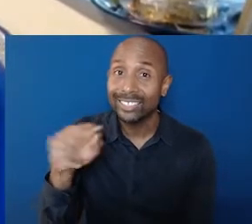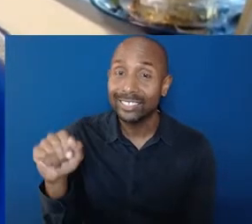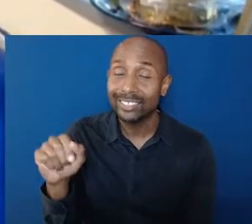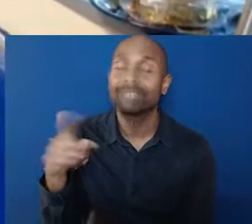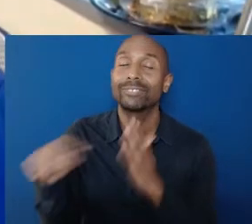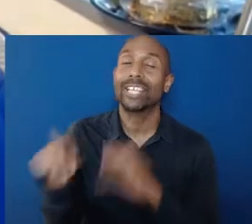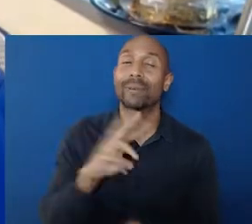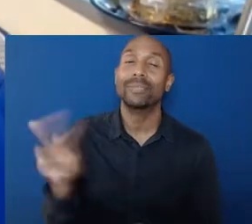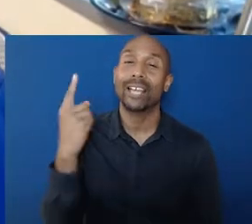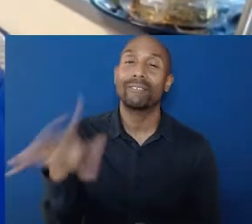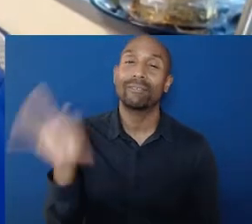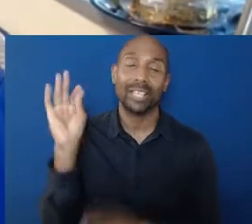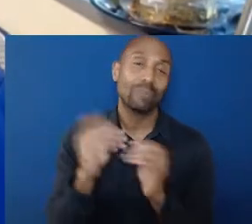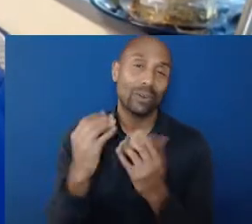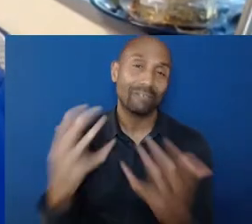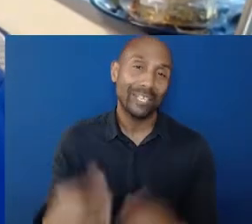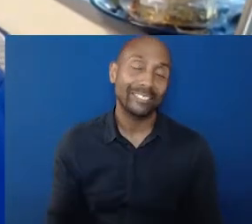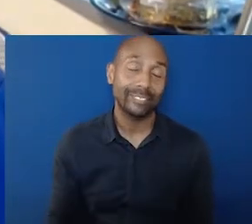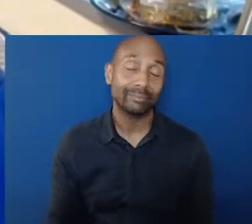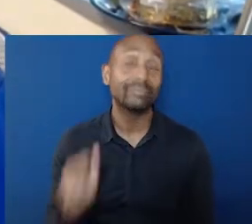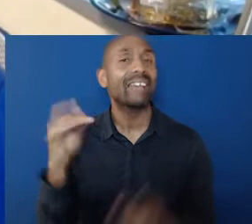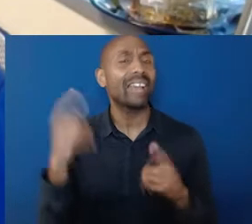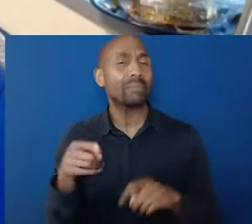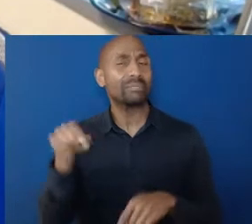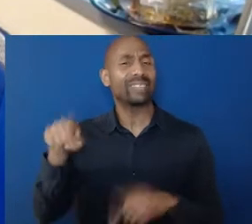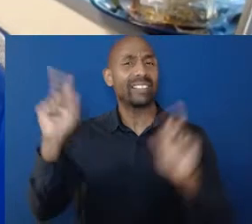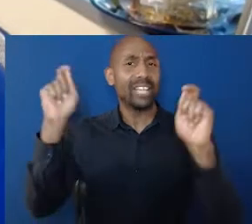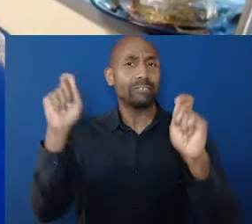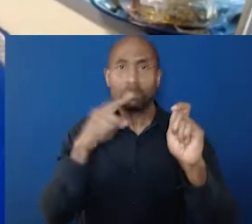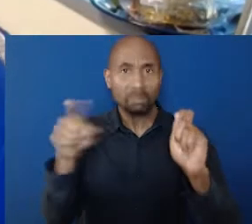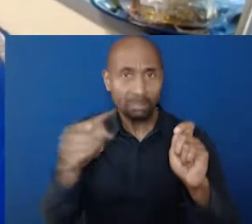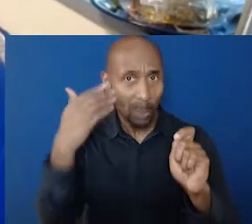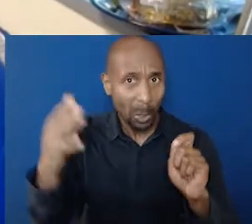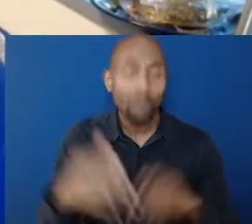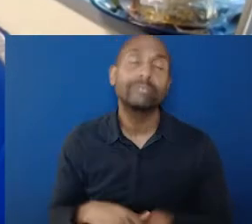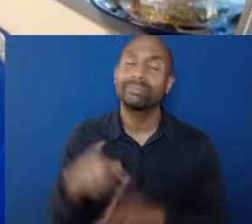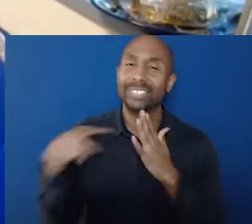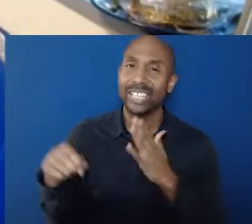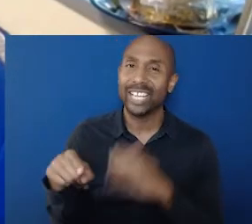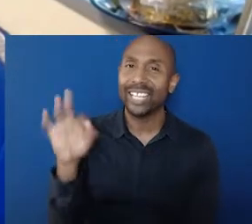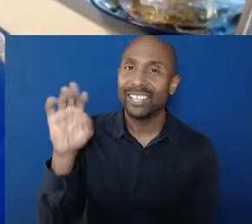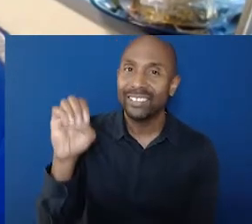more. If you don't know the festival, I encourage you to check out